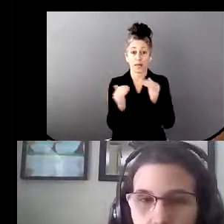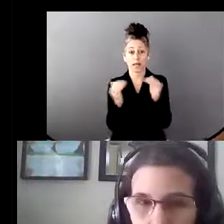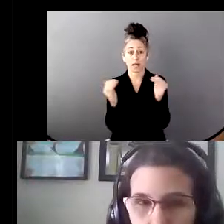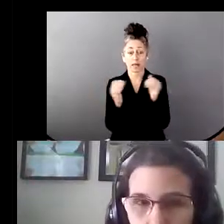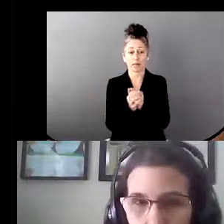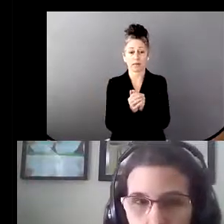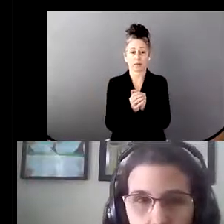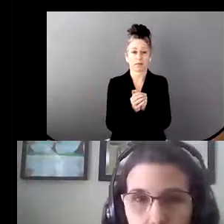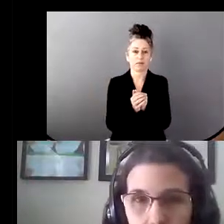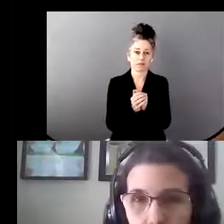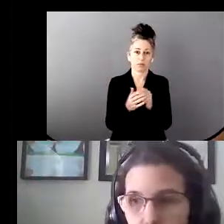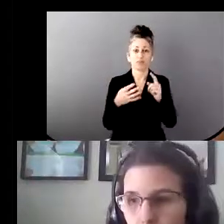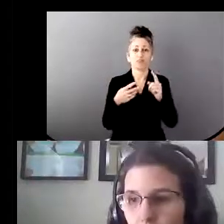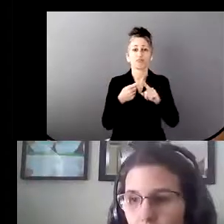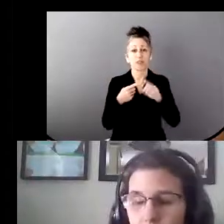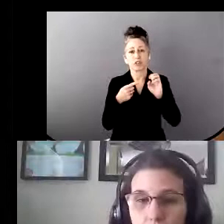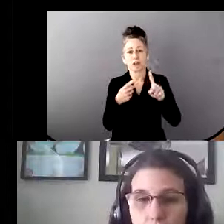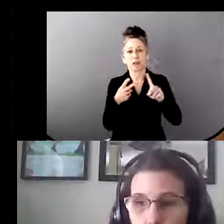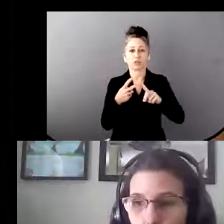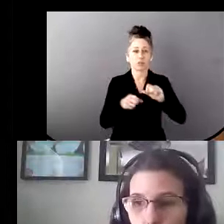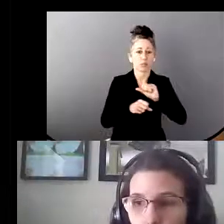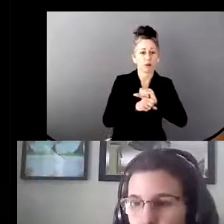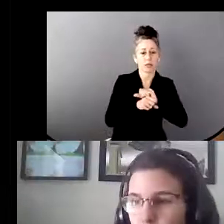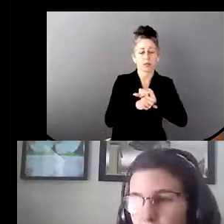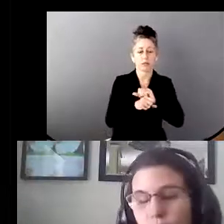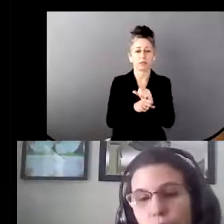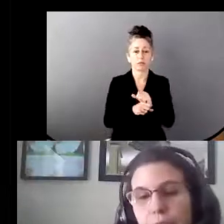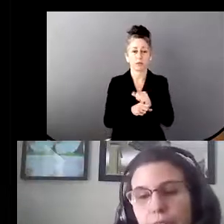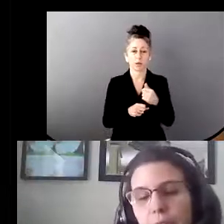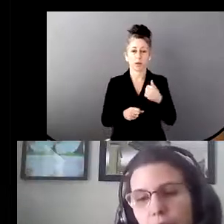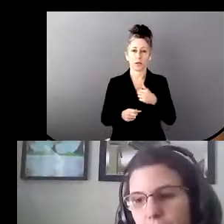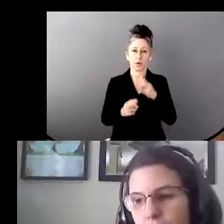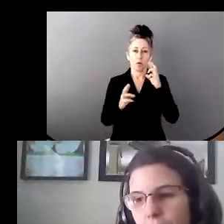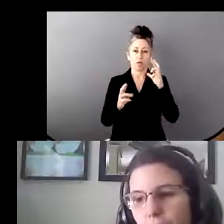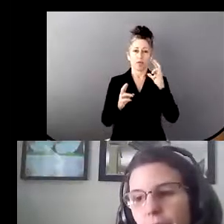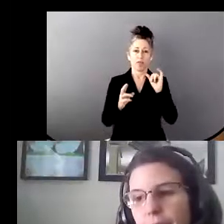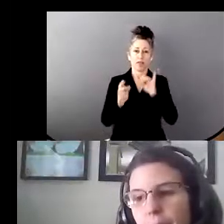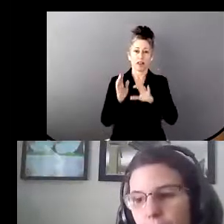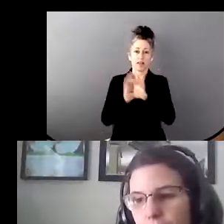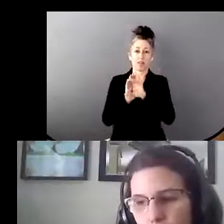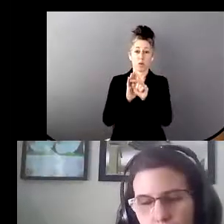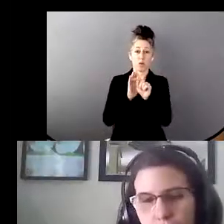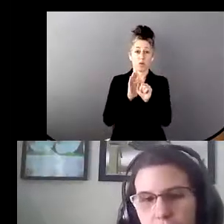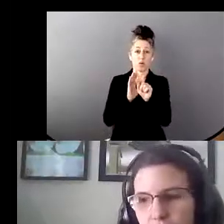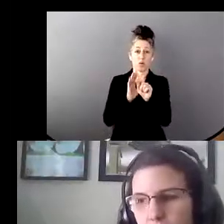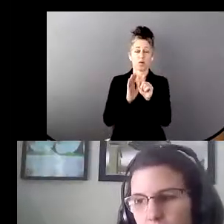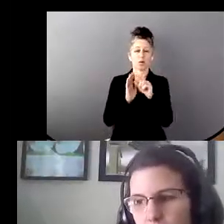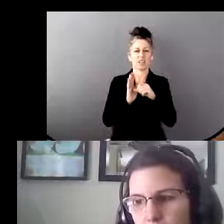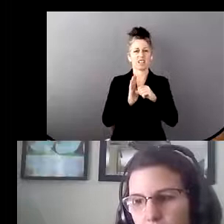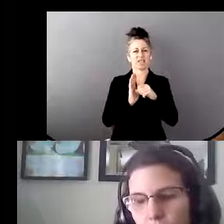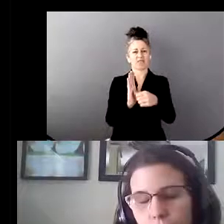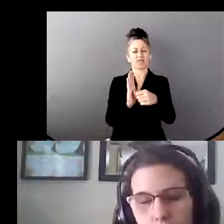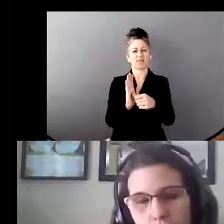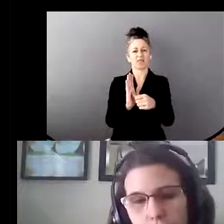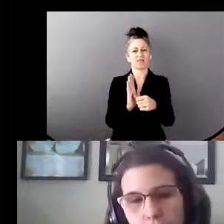like education and employment. And it's our hope that the infographic illustrates underlying barriers that need to be addressed